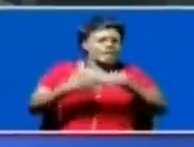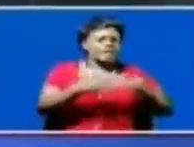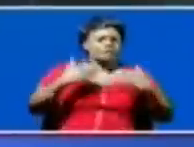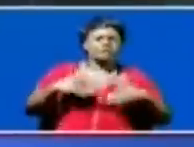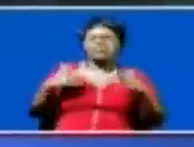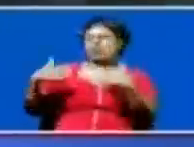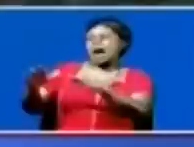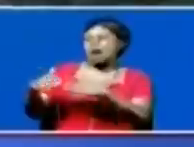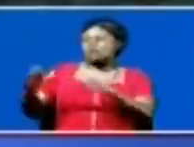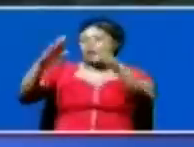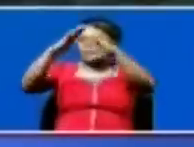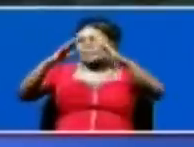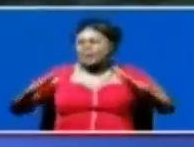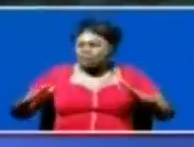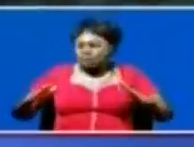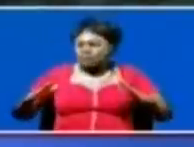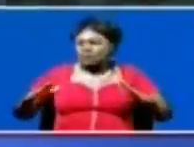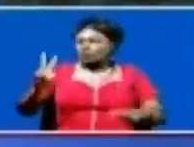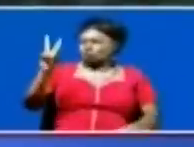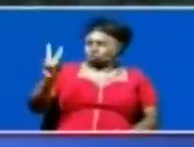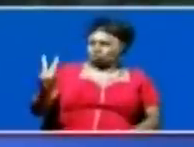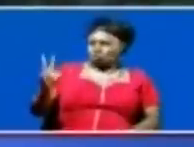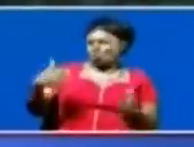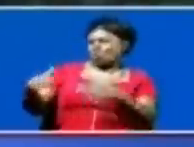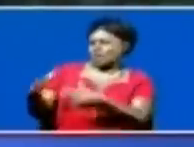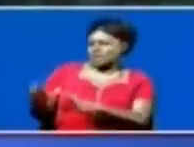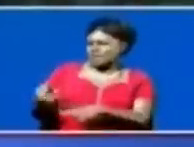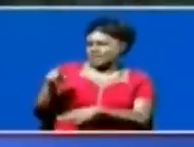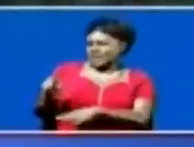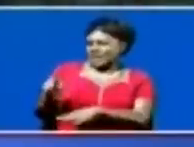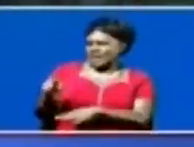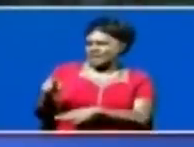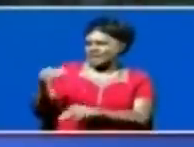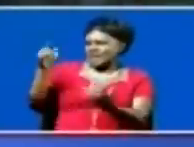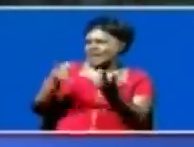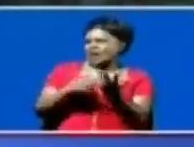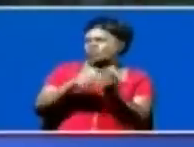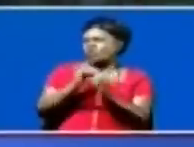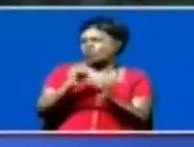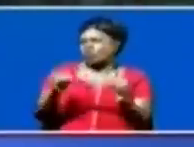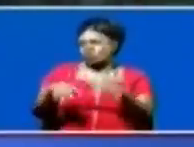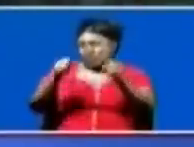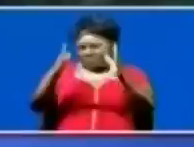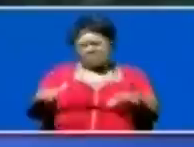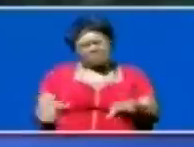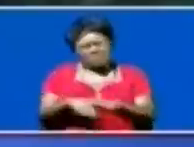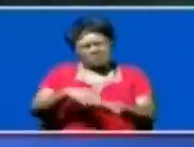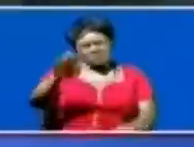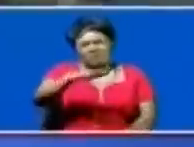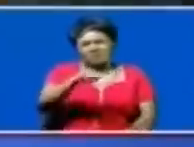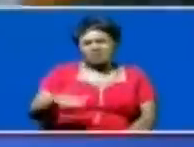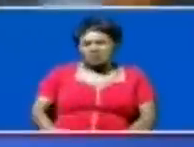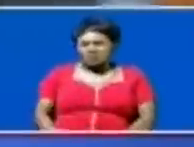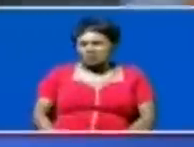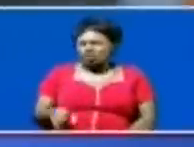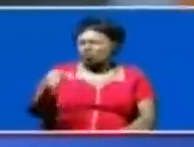Duale, to leave his people, and two, if they went out, is that discounted from the general membership of the plenary? Okay, you